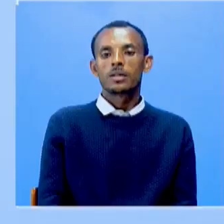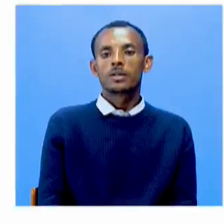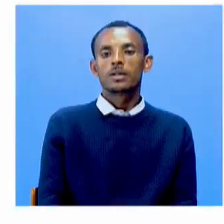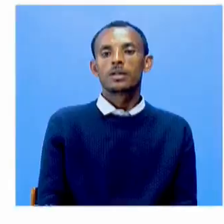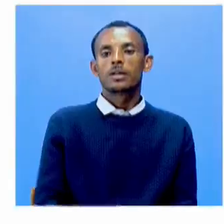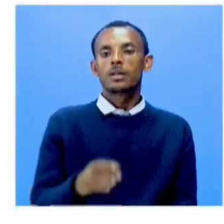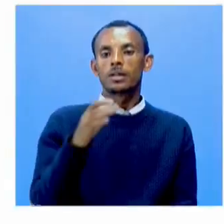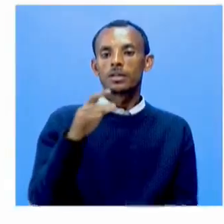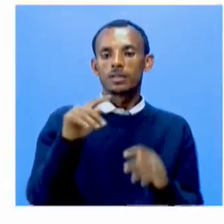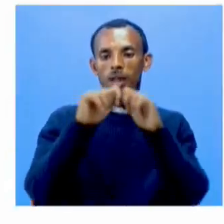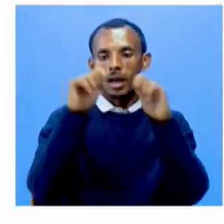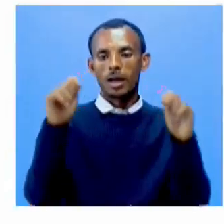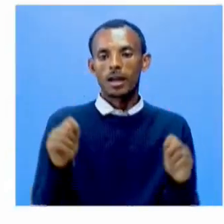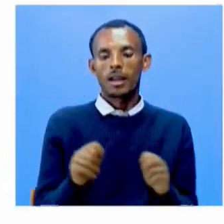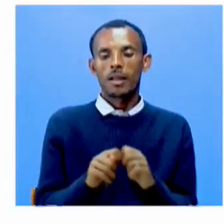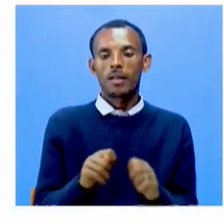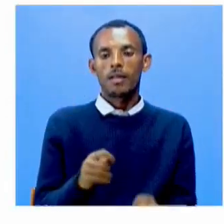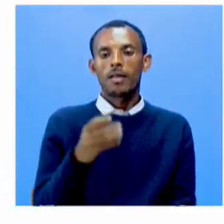FED, triangle